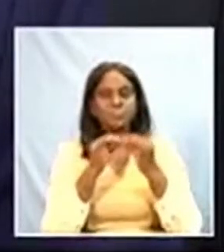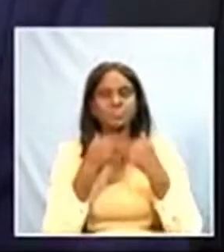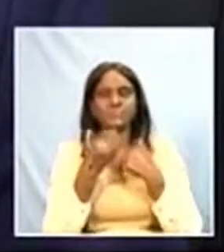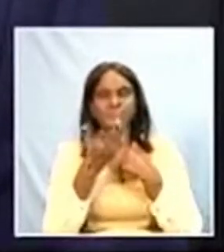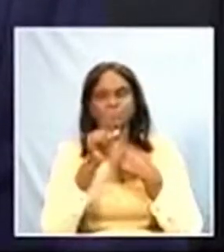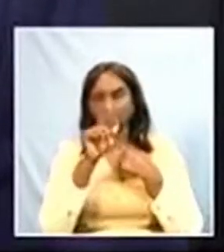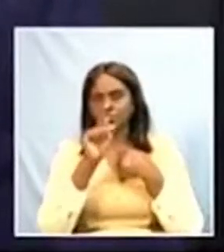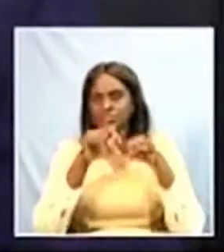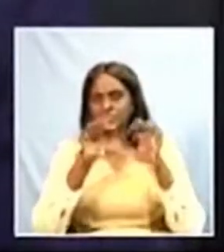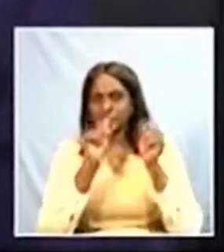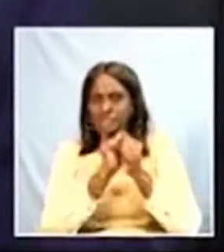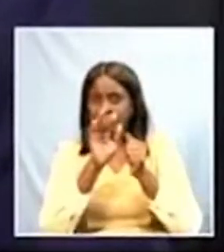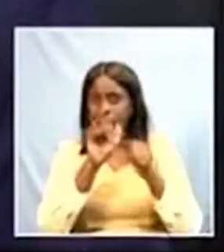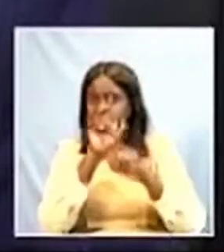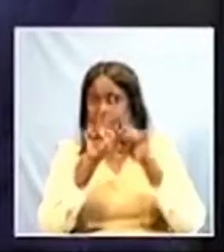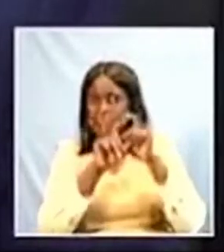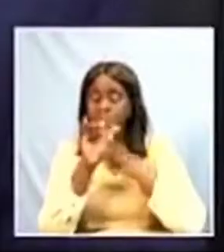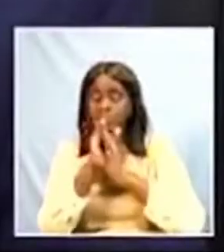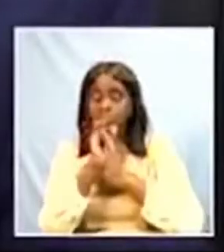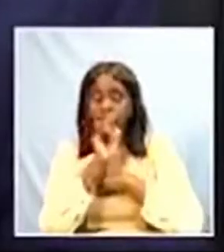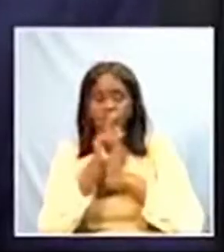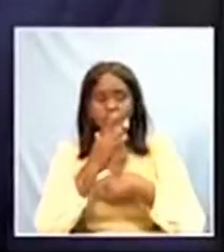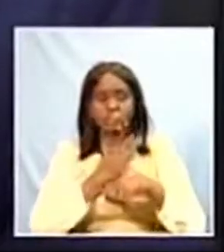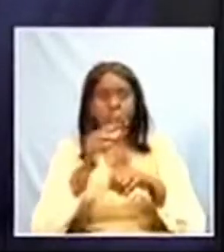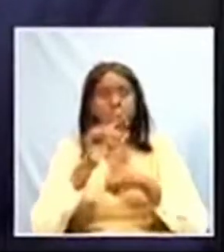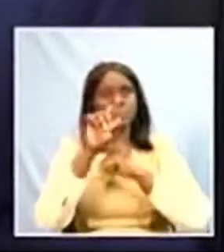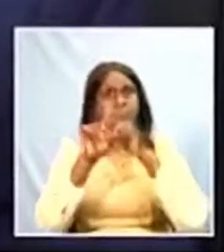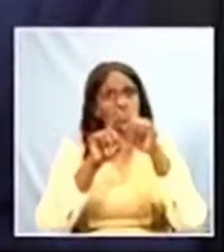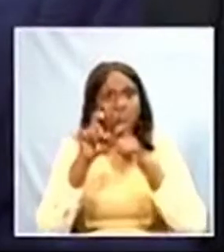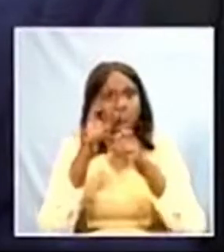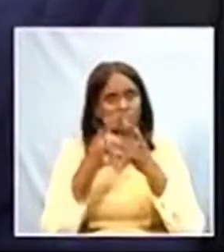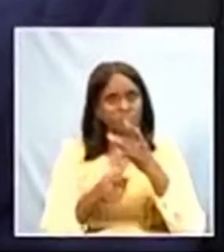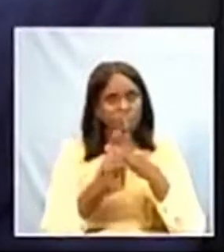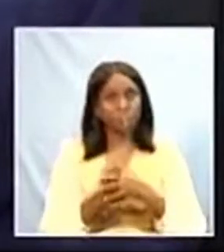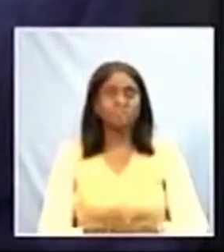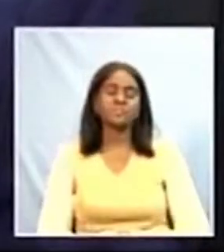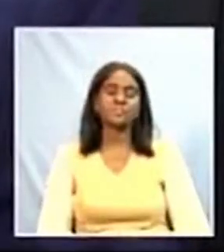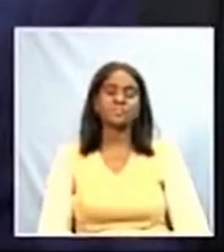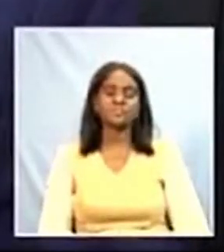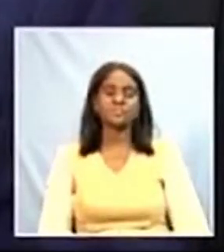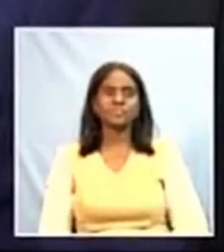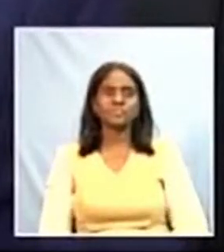You can go ahead with your question. Yeah. So my question is,